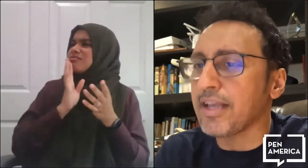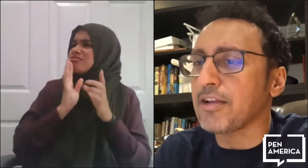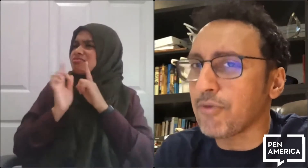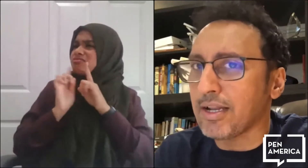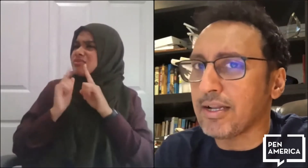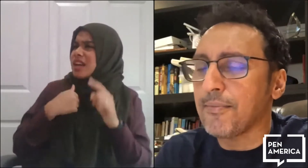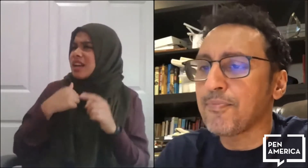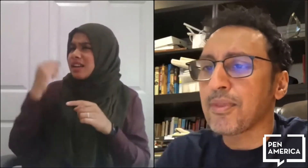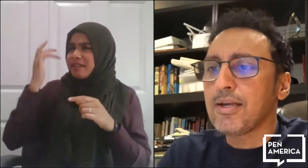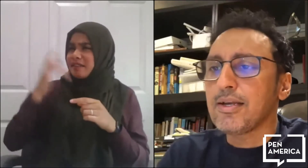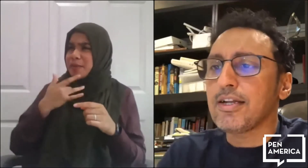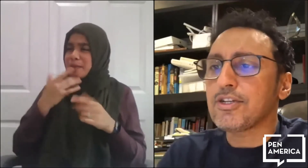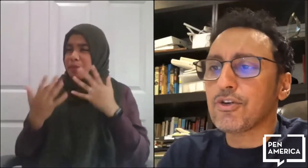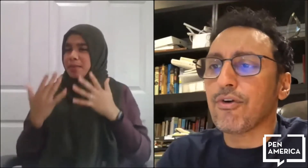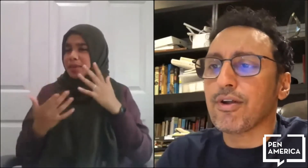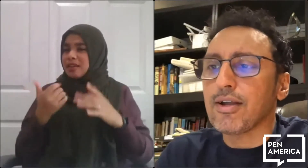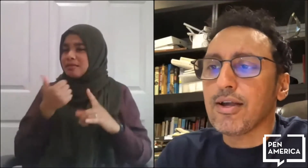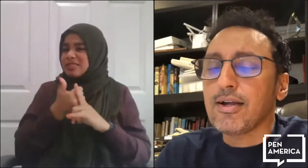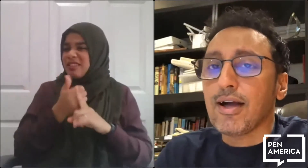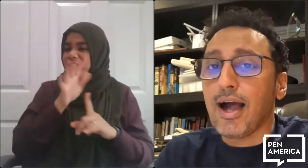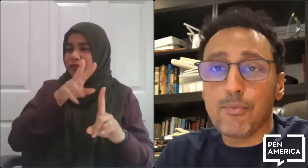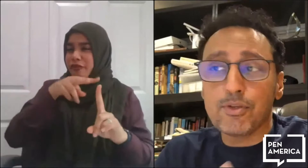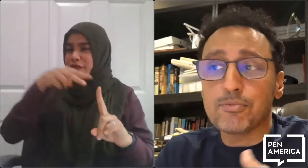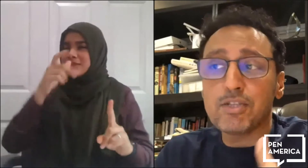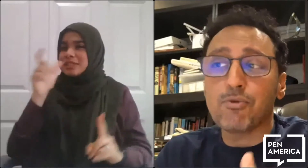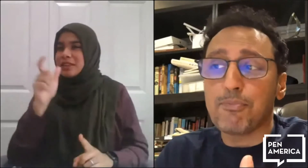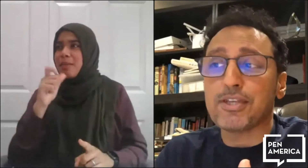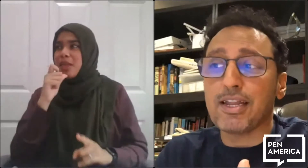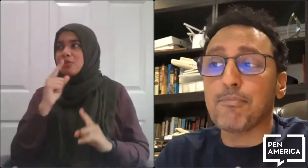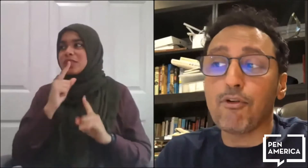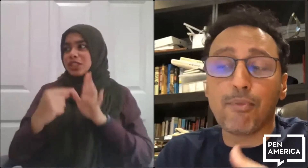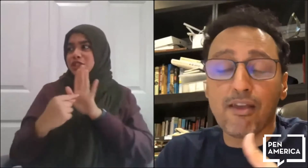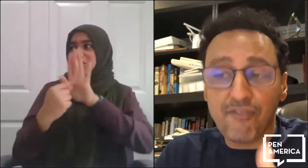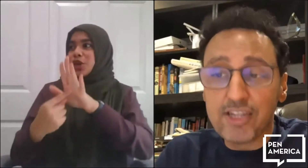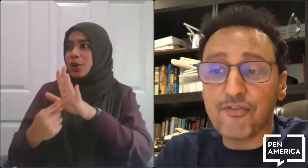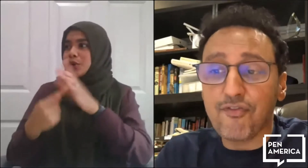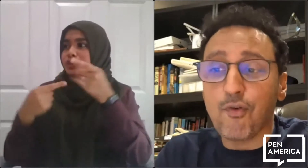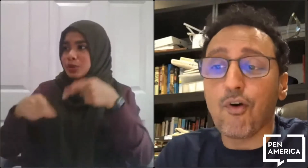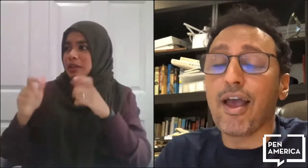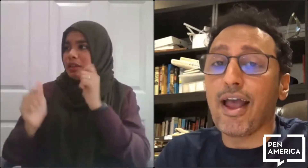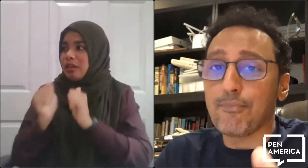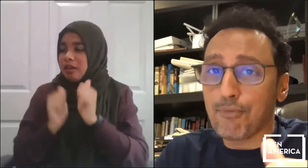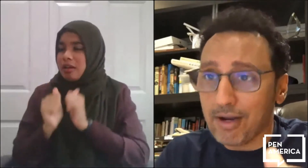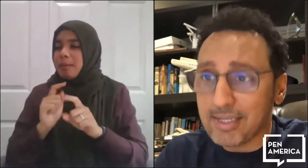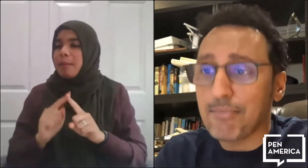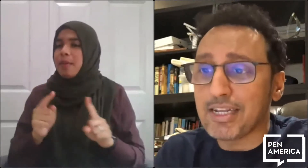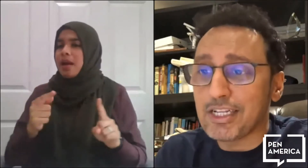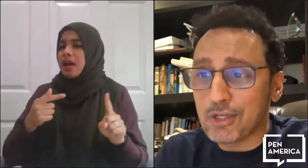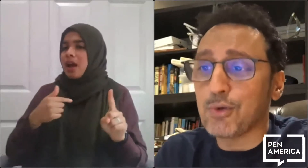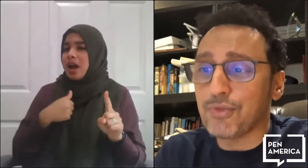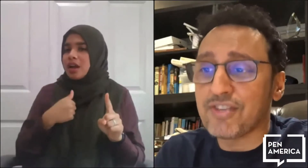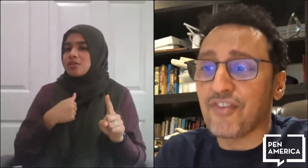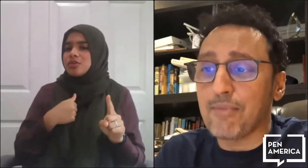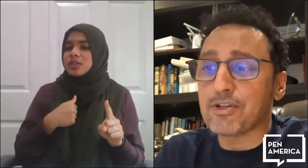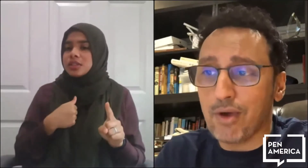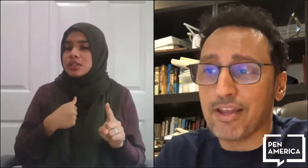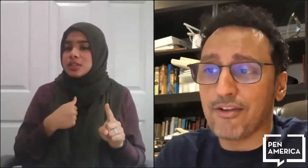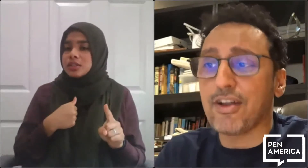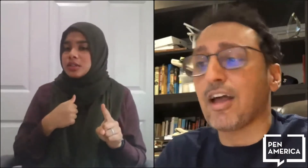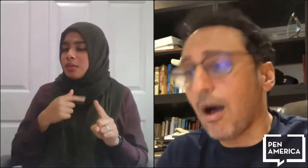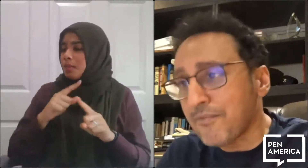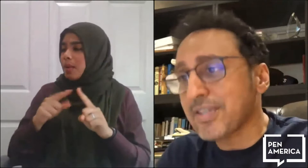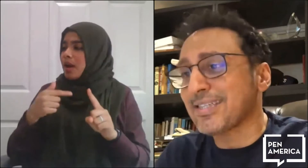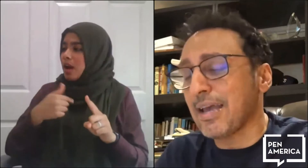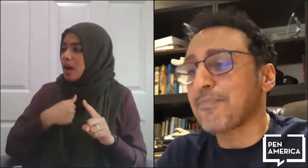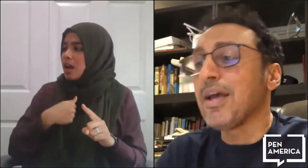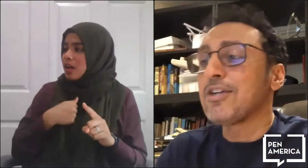in the play he'd written. In short, I was misrepresenting both my affection for and proximity to this famous writer